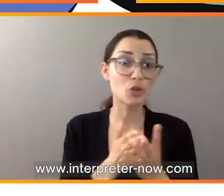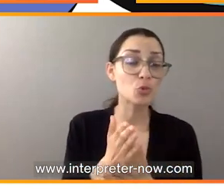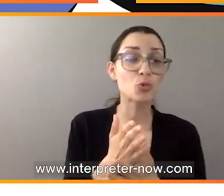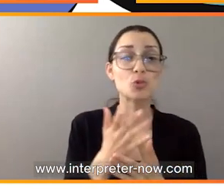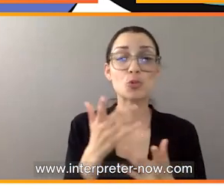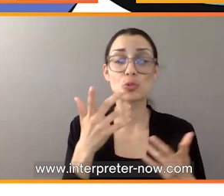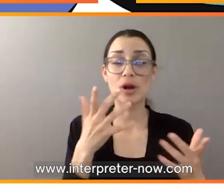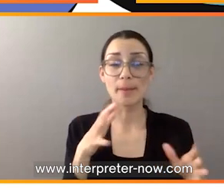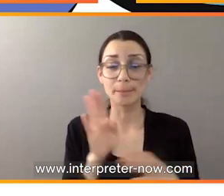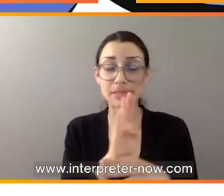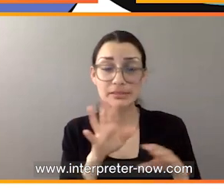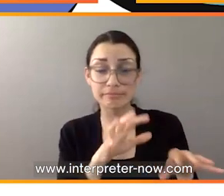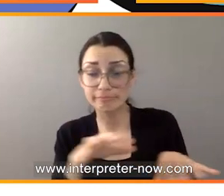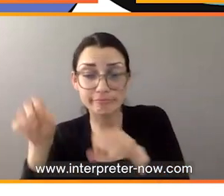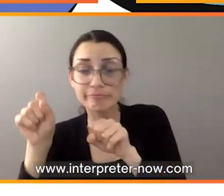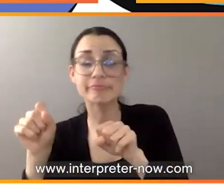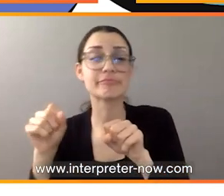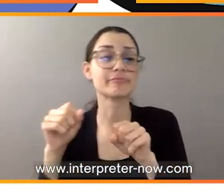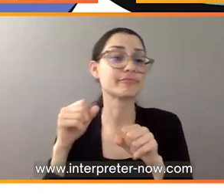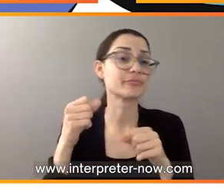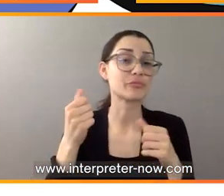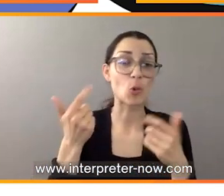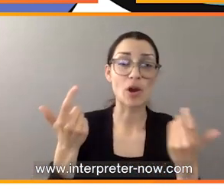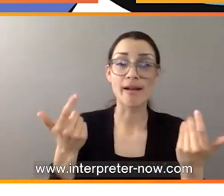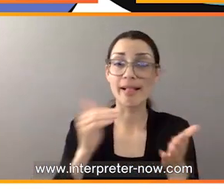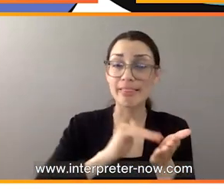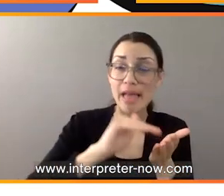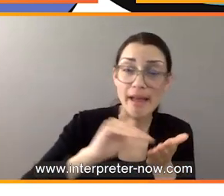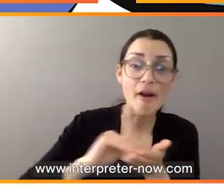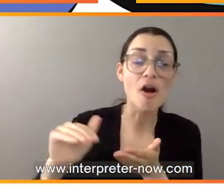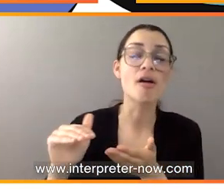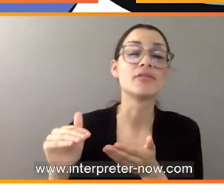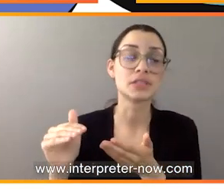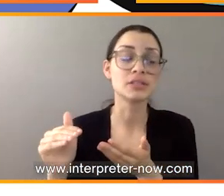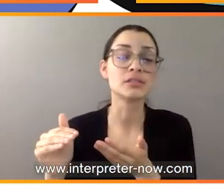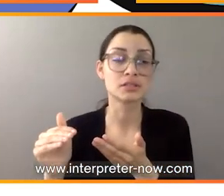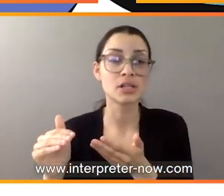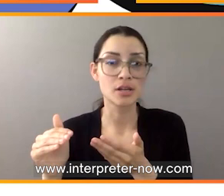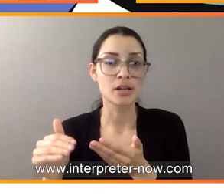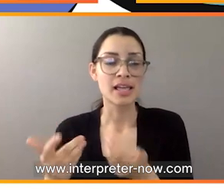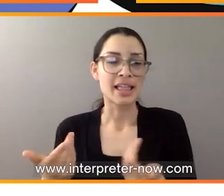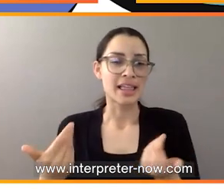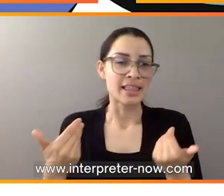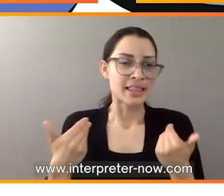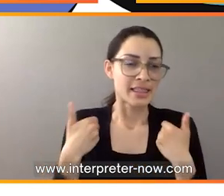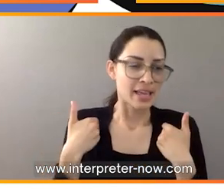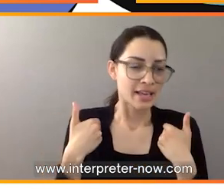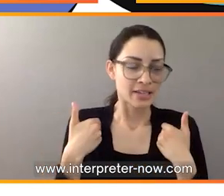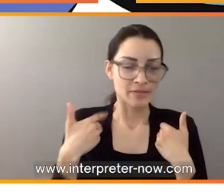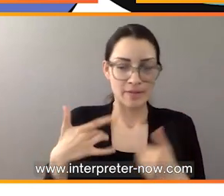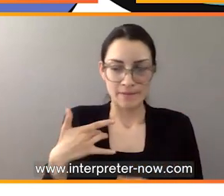really key piece of that, because when you're going through a merger or acquisition, when you're going through rolling layoffs as